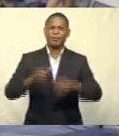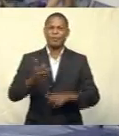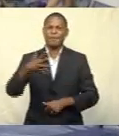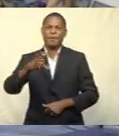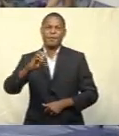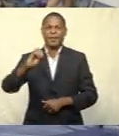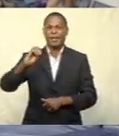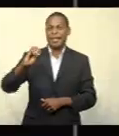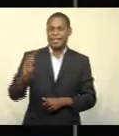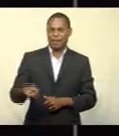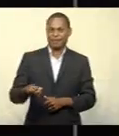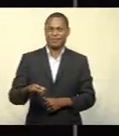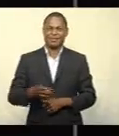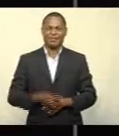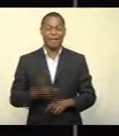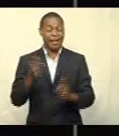Edwin.